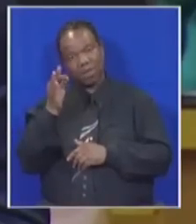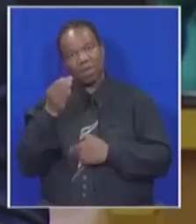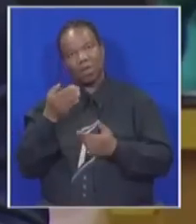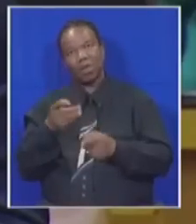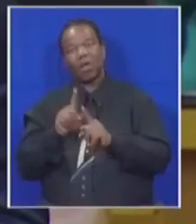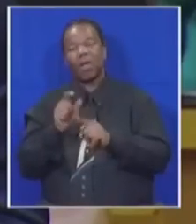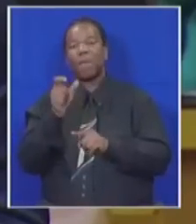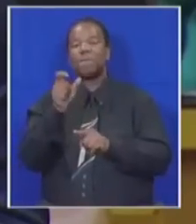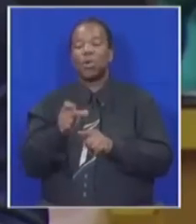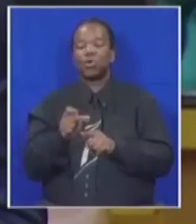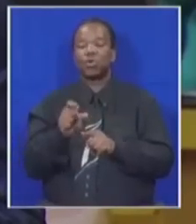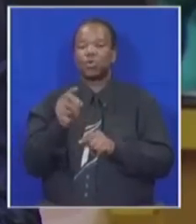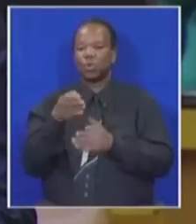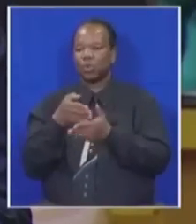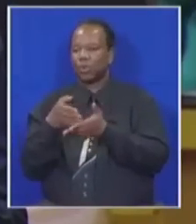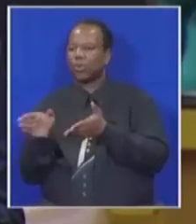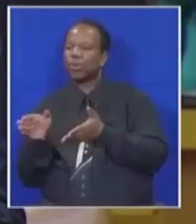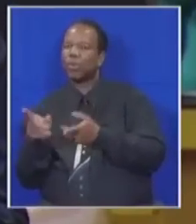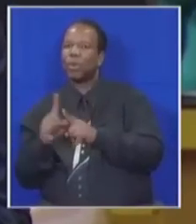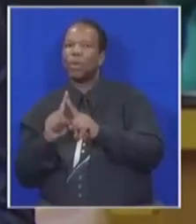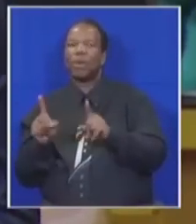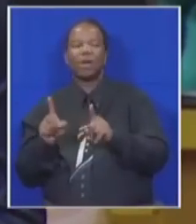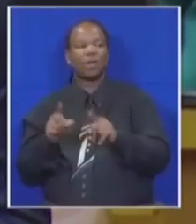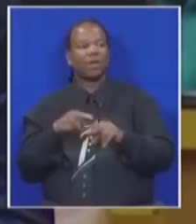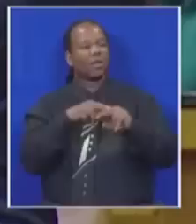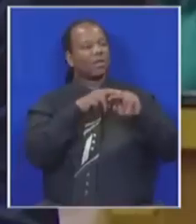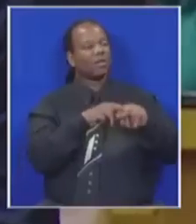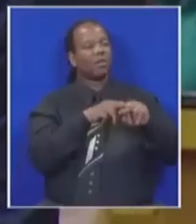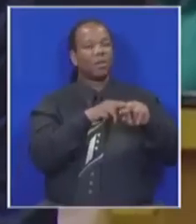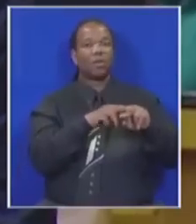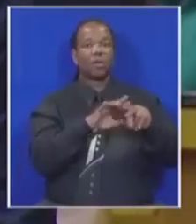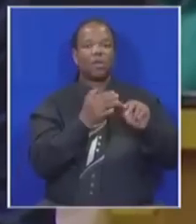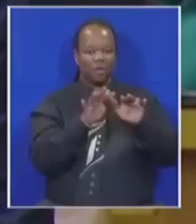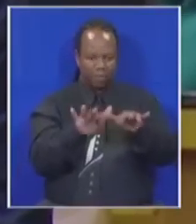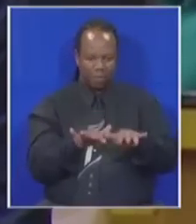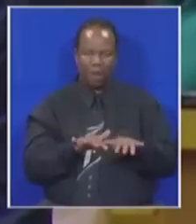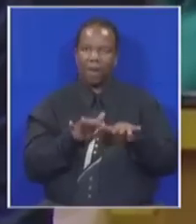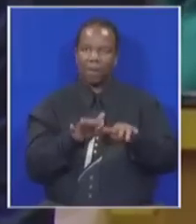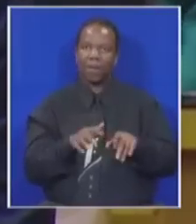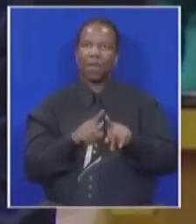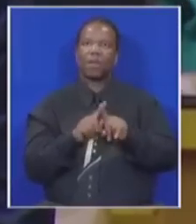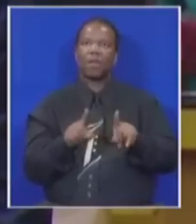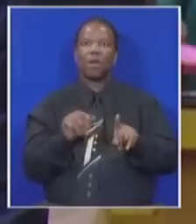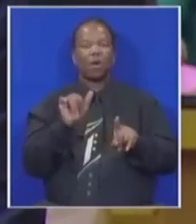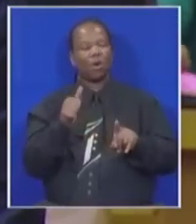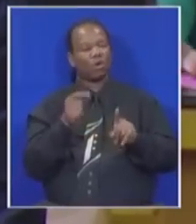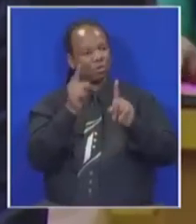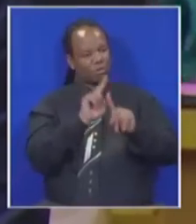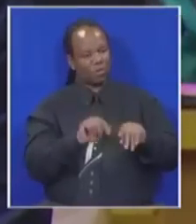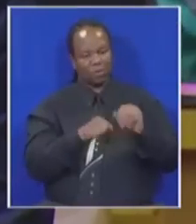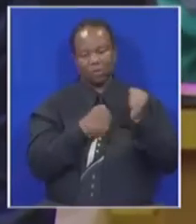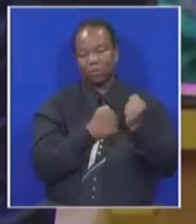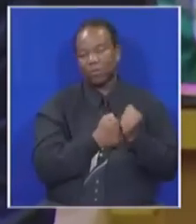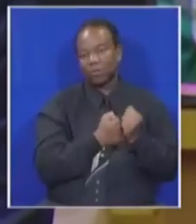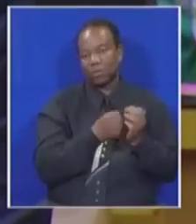removal from such office is dependent upon a decision of the House, except upon a separate substantive motion in the